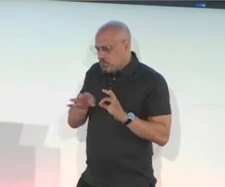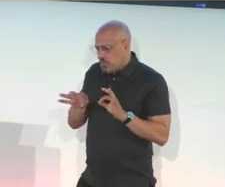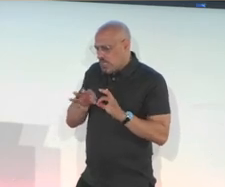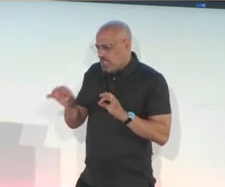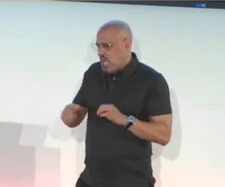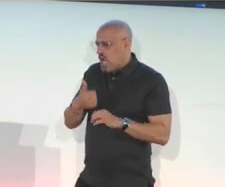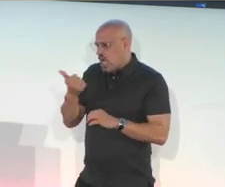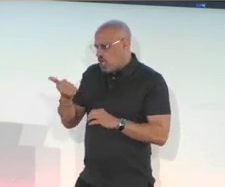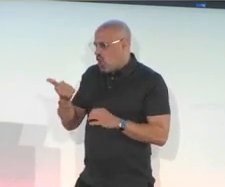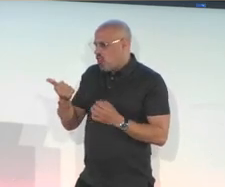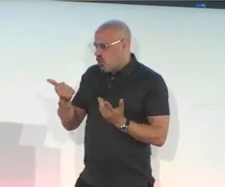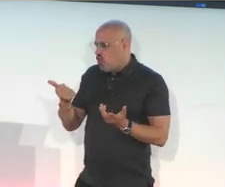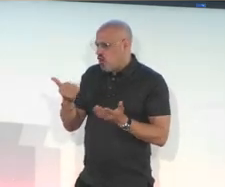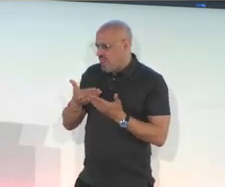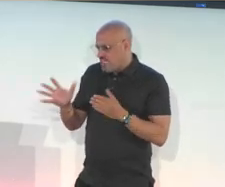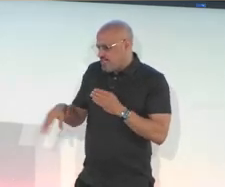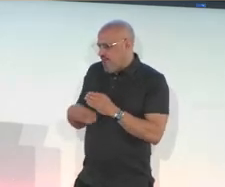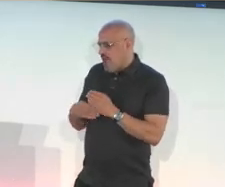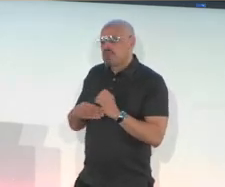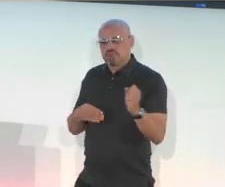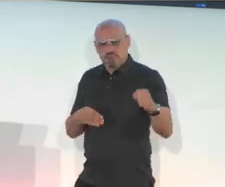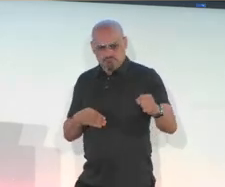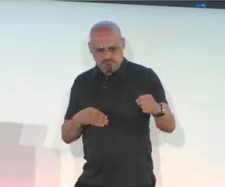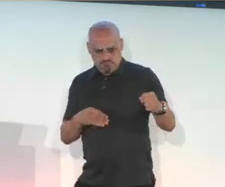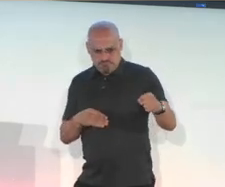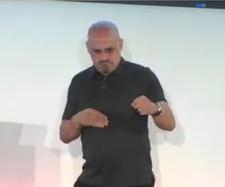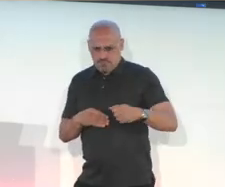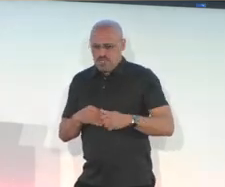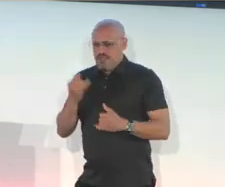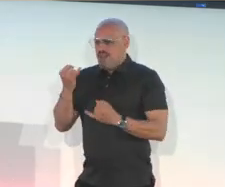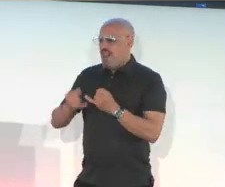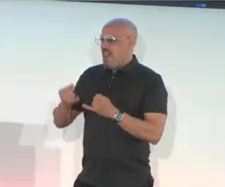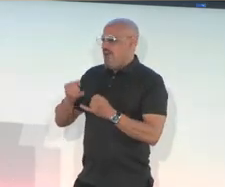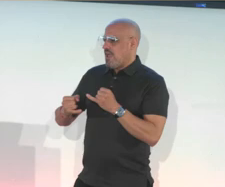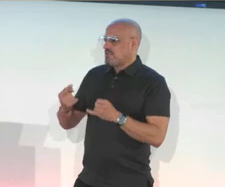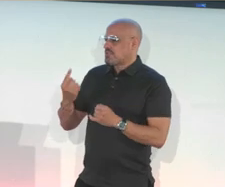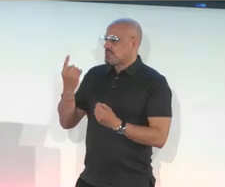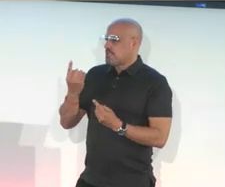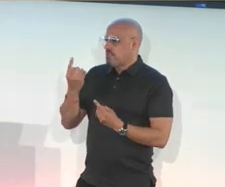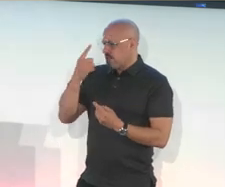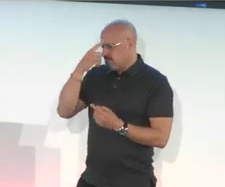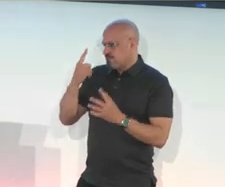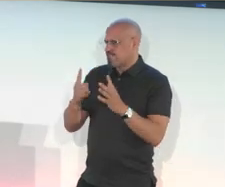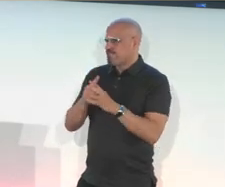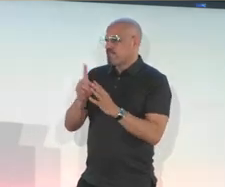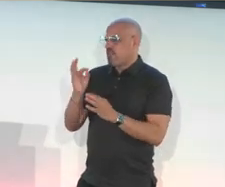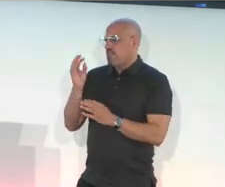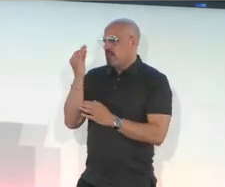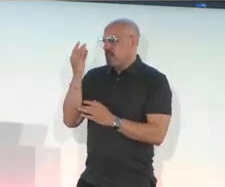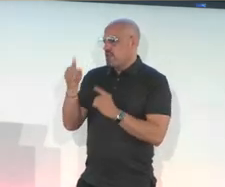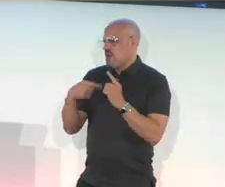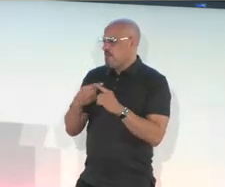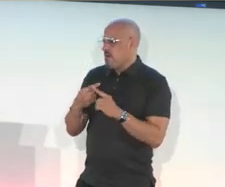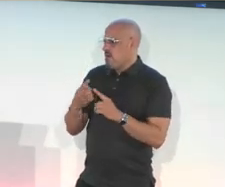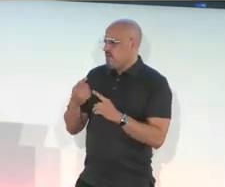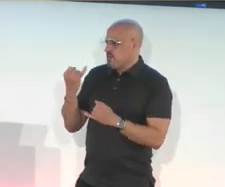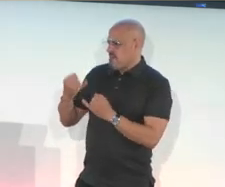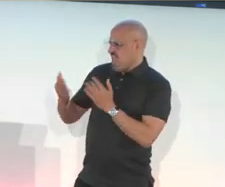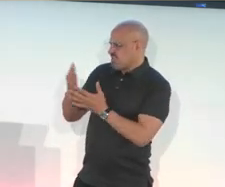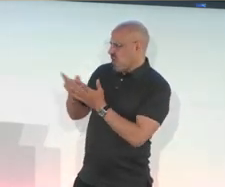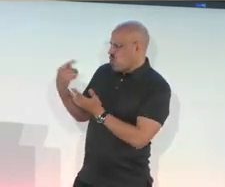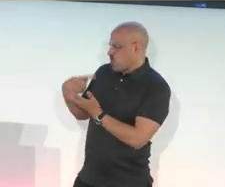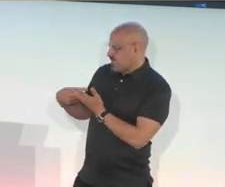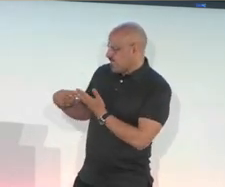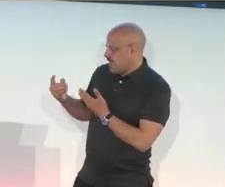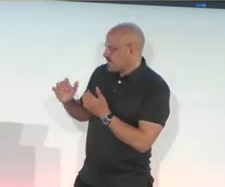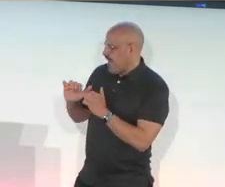another thing to add in. Yeah. Like, yeah. And then lastly, something that I was thinking about from the last part that you were talking